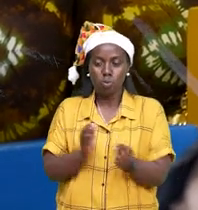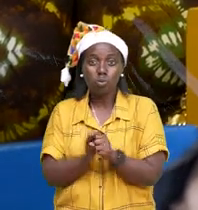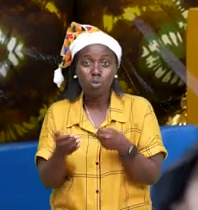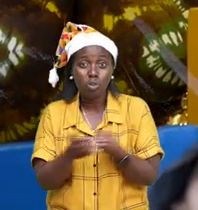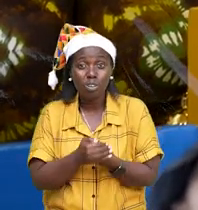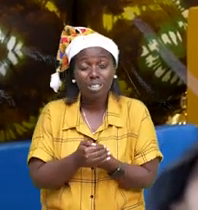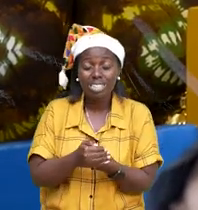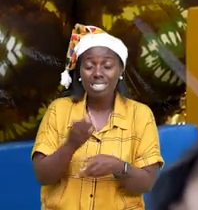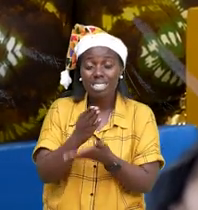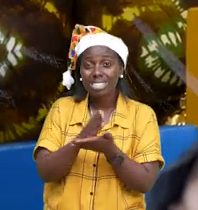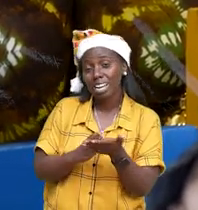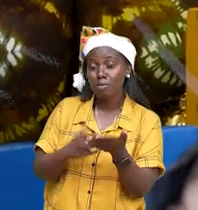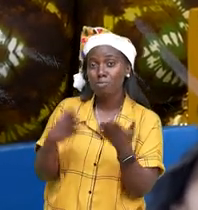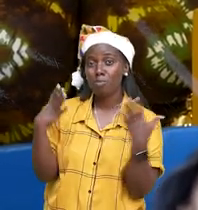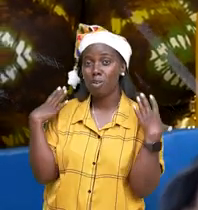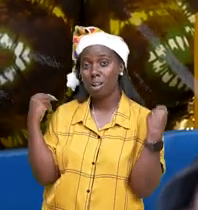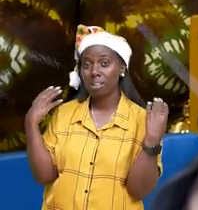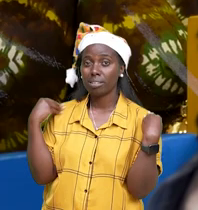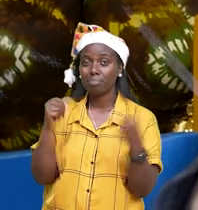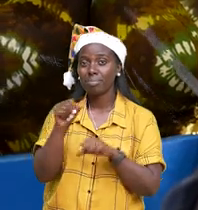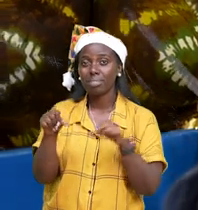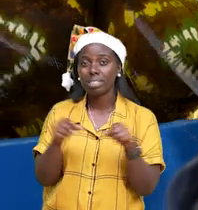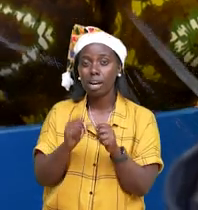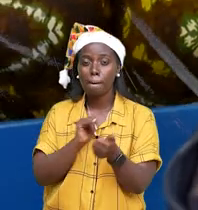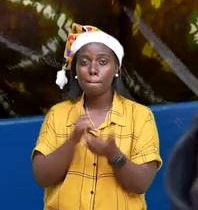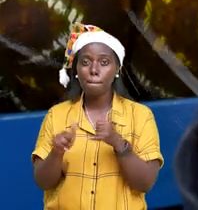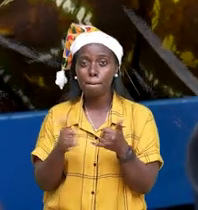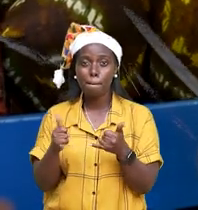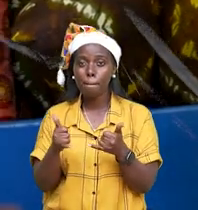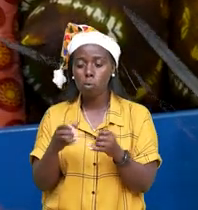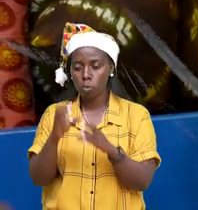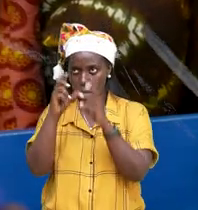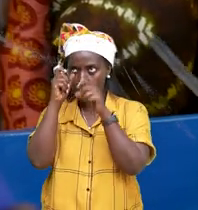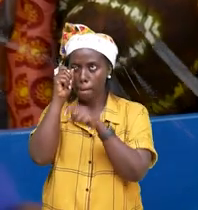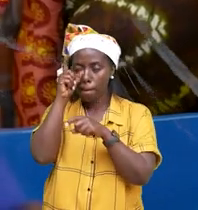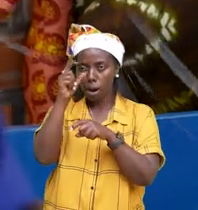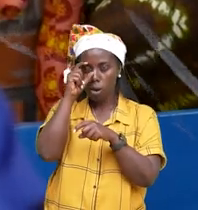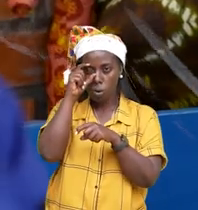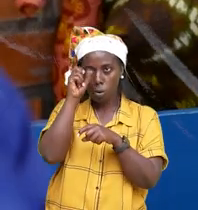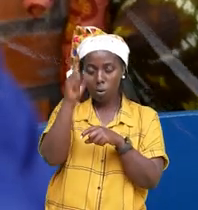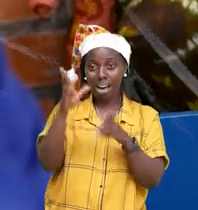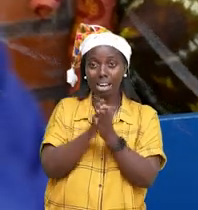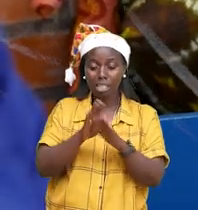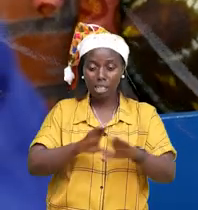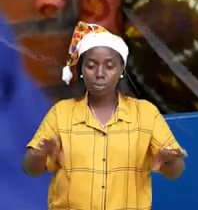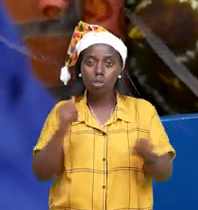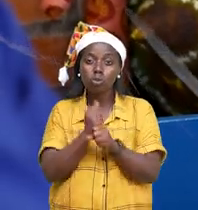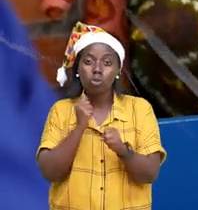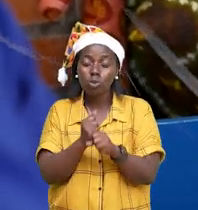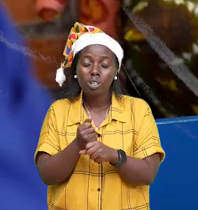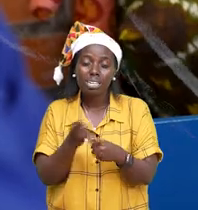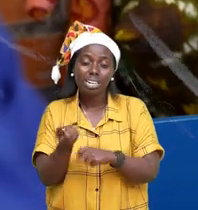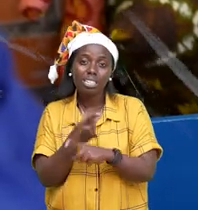play a series of imaginative games such as making binoculars, making tablets, and do some